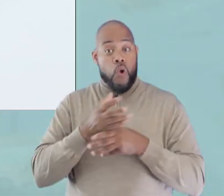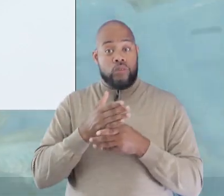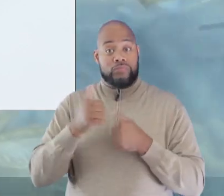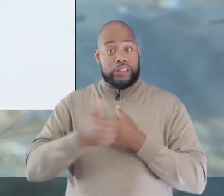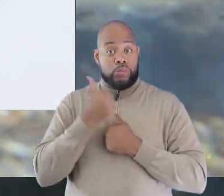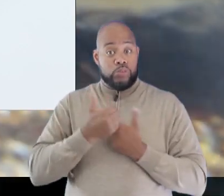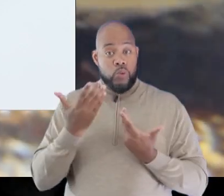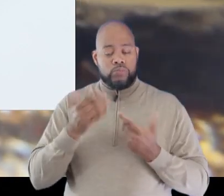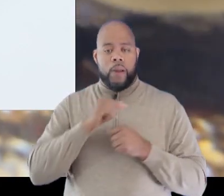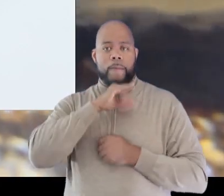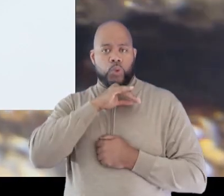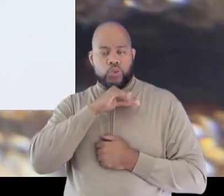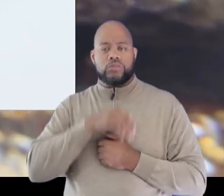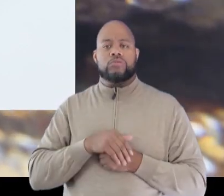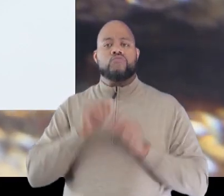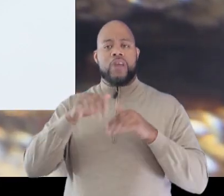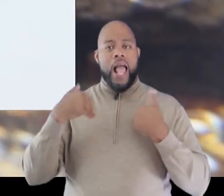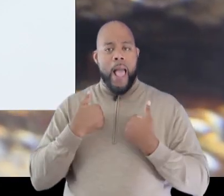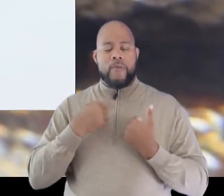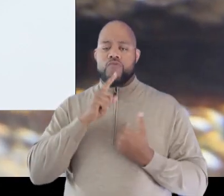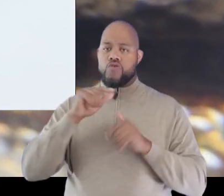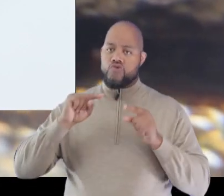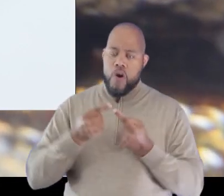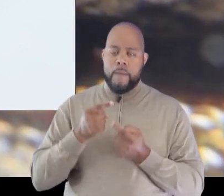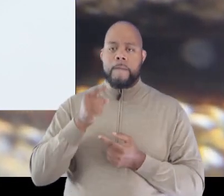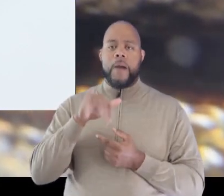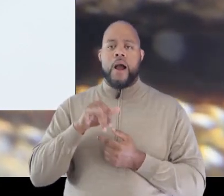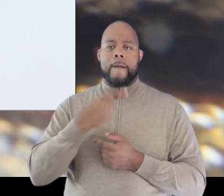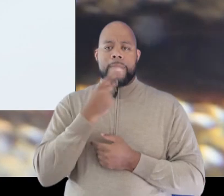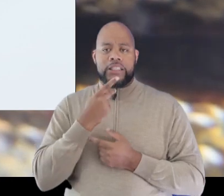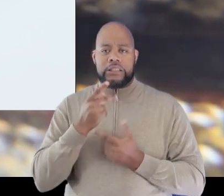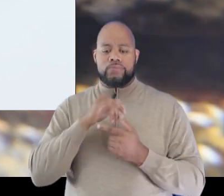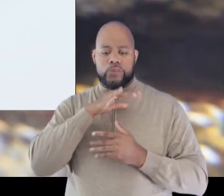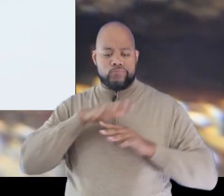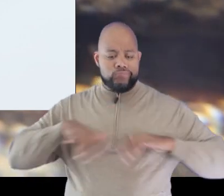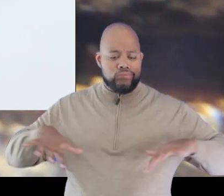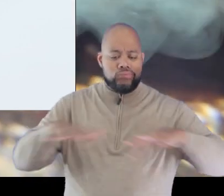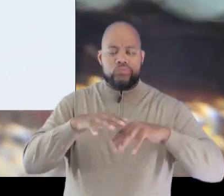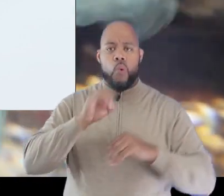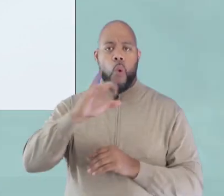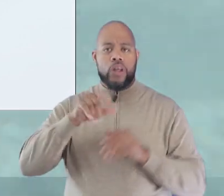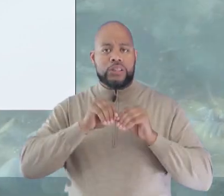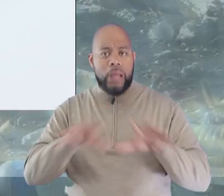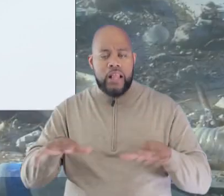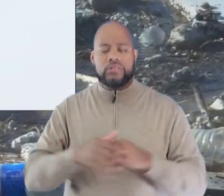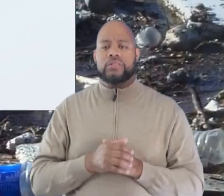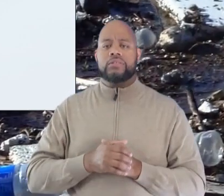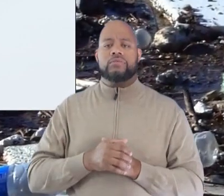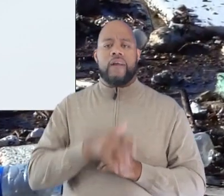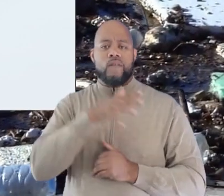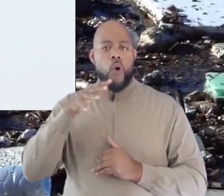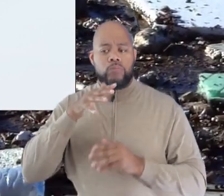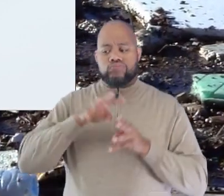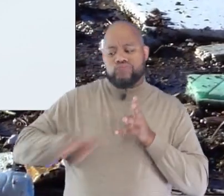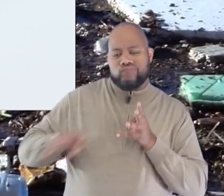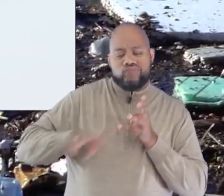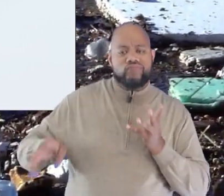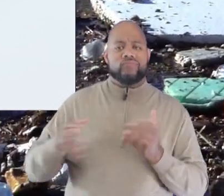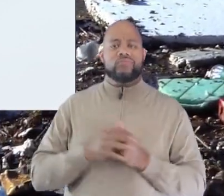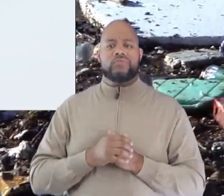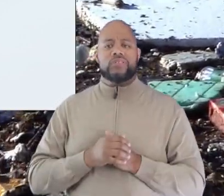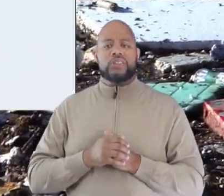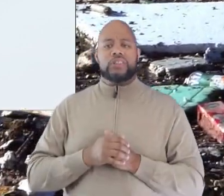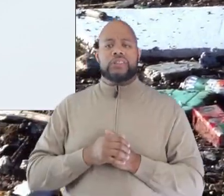cause endangerment is pollution. Marine species are harmed by plastic contamination, oil spills, agricultural